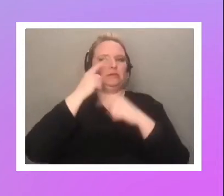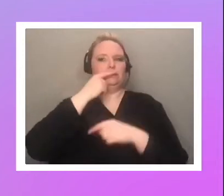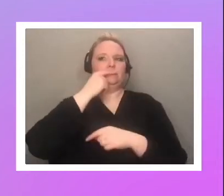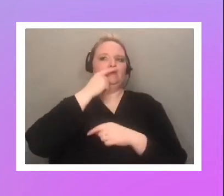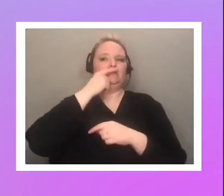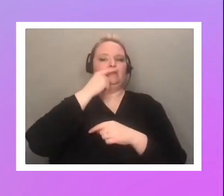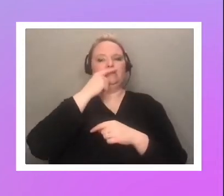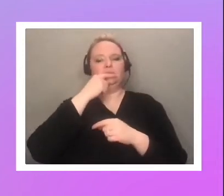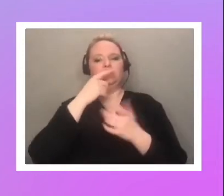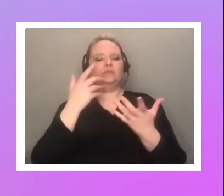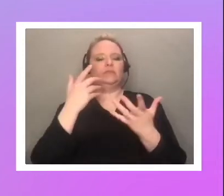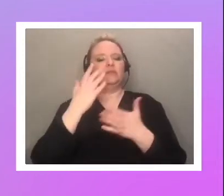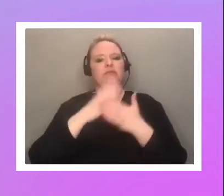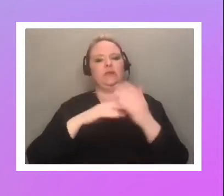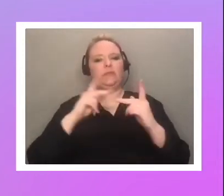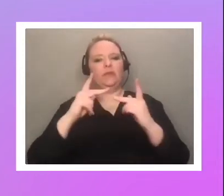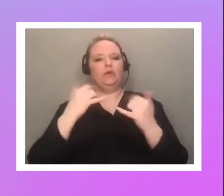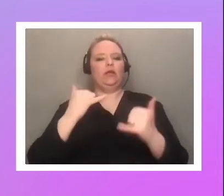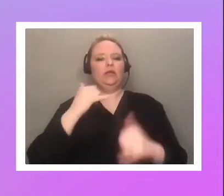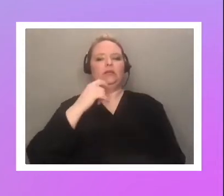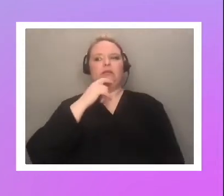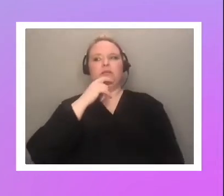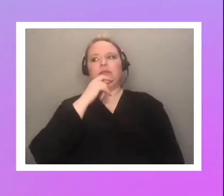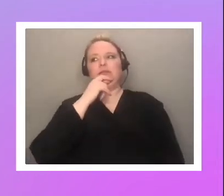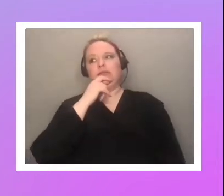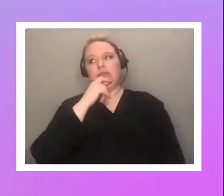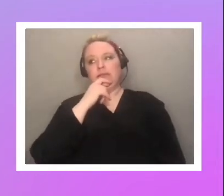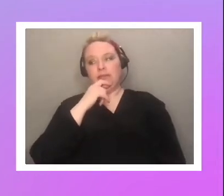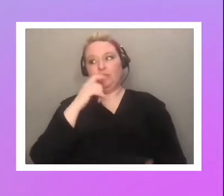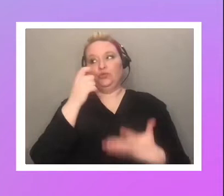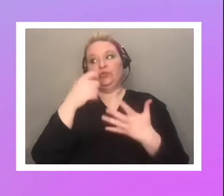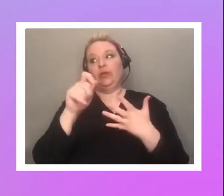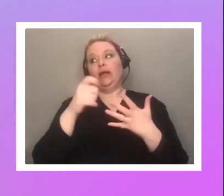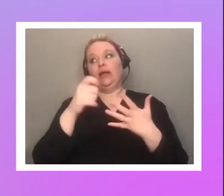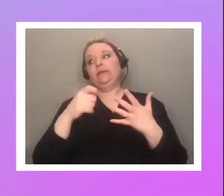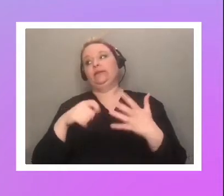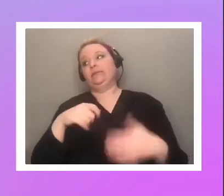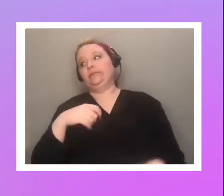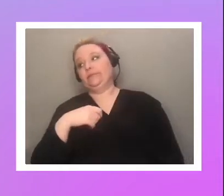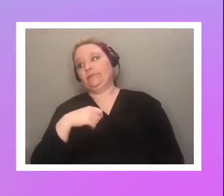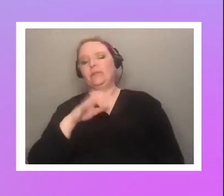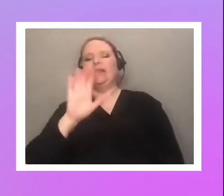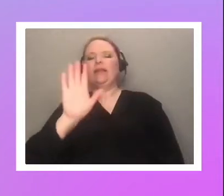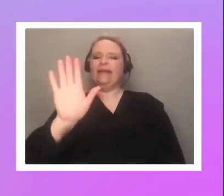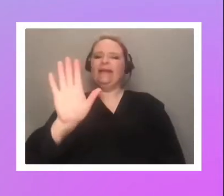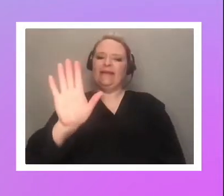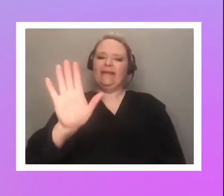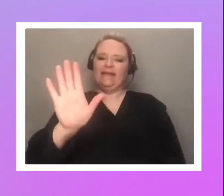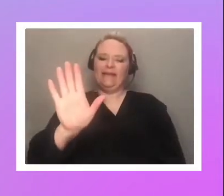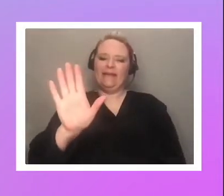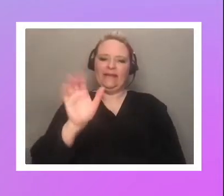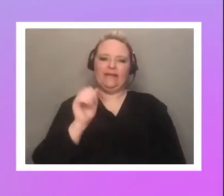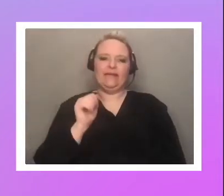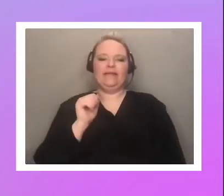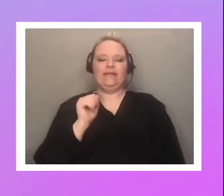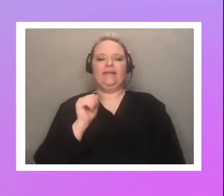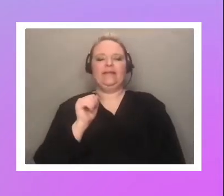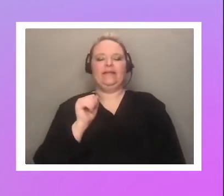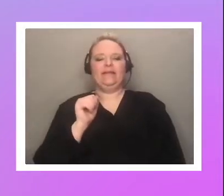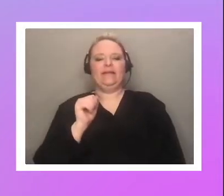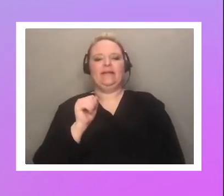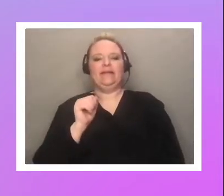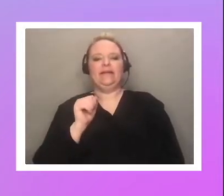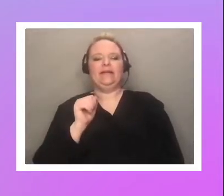people are probably right now and go, checklist, this really? Okay. I'm not